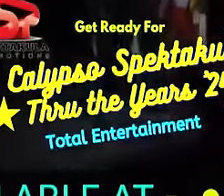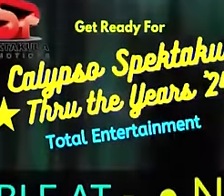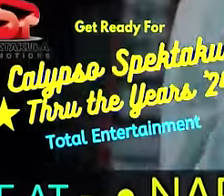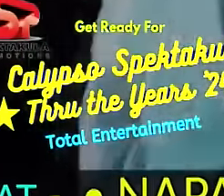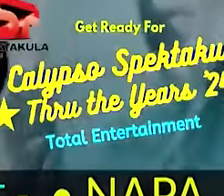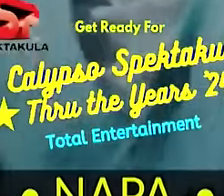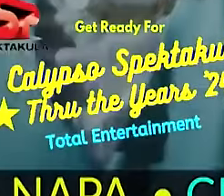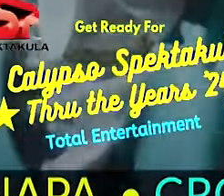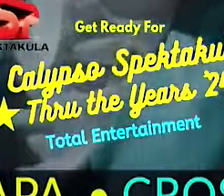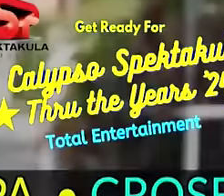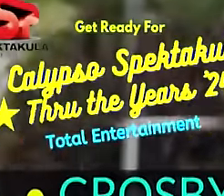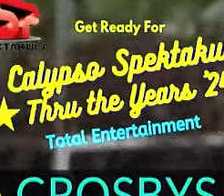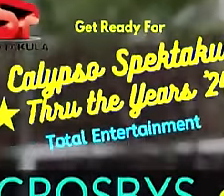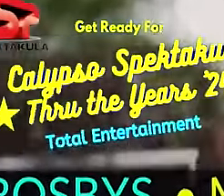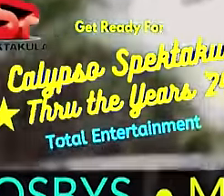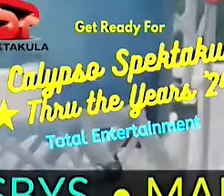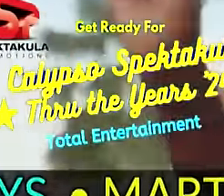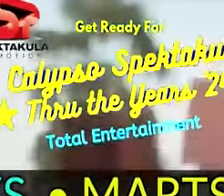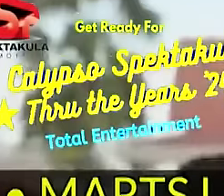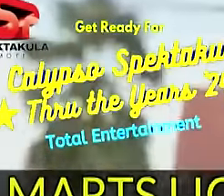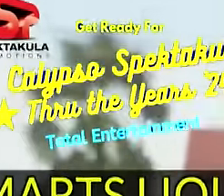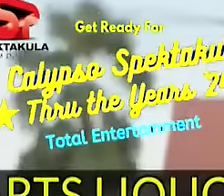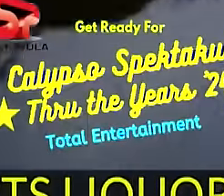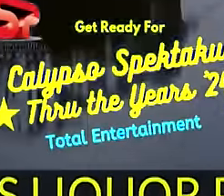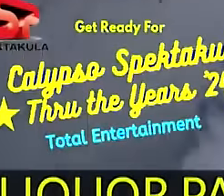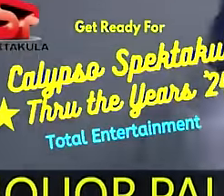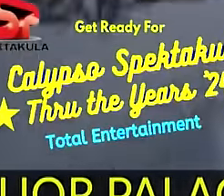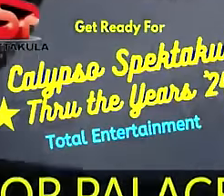Iowa George, Miguel Tasia.